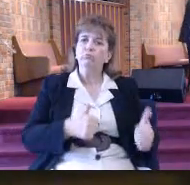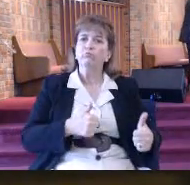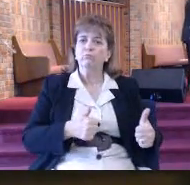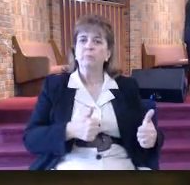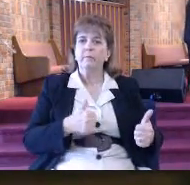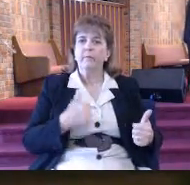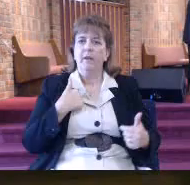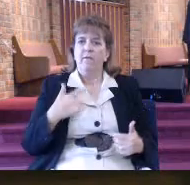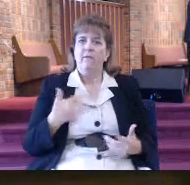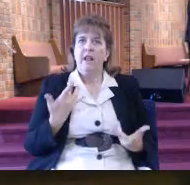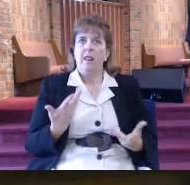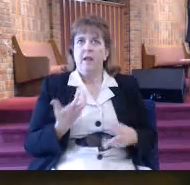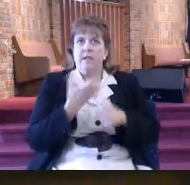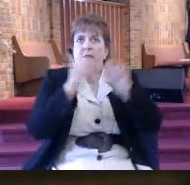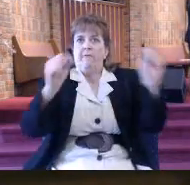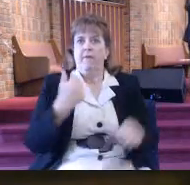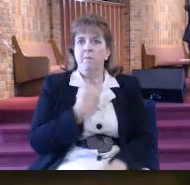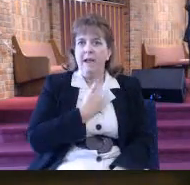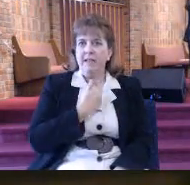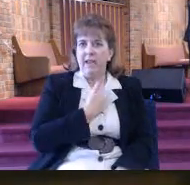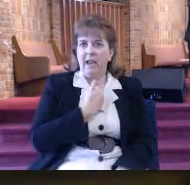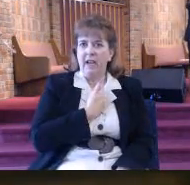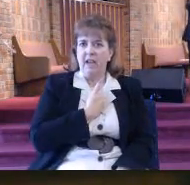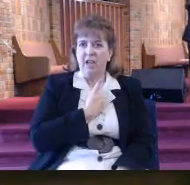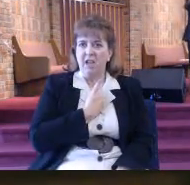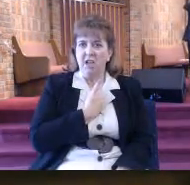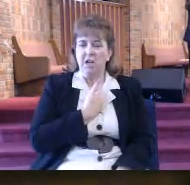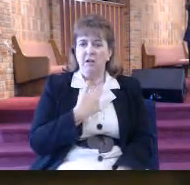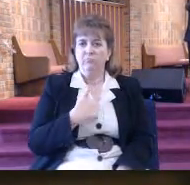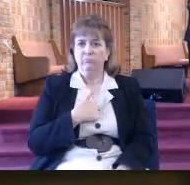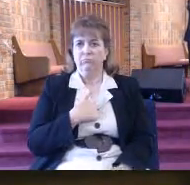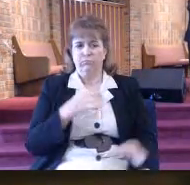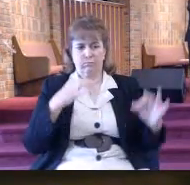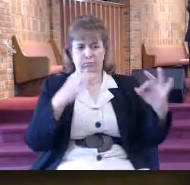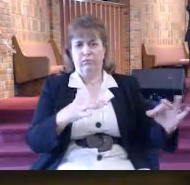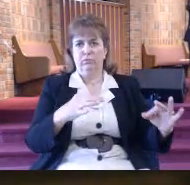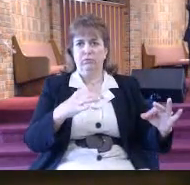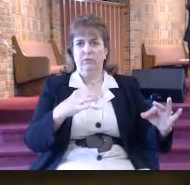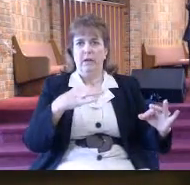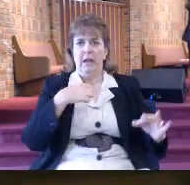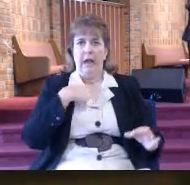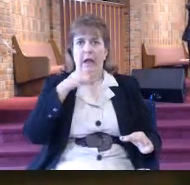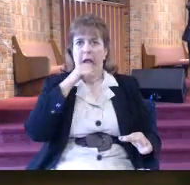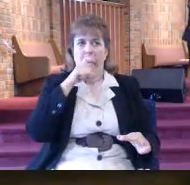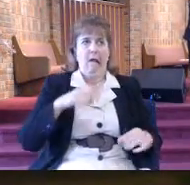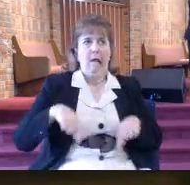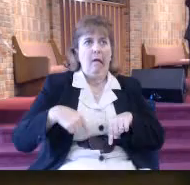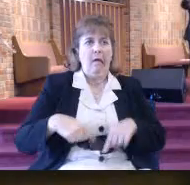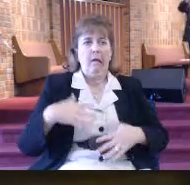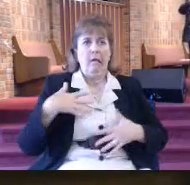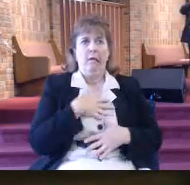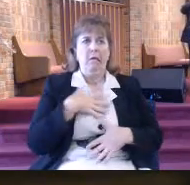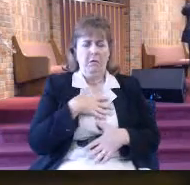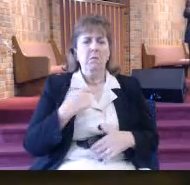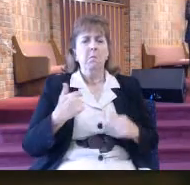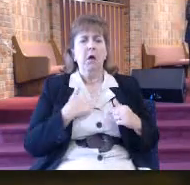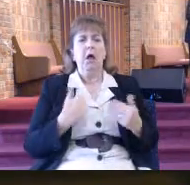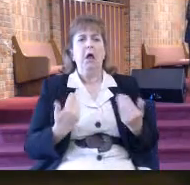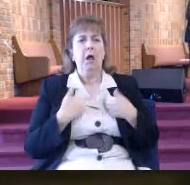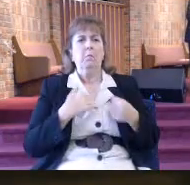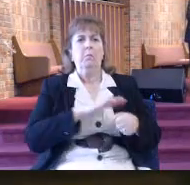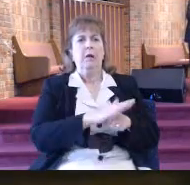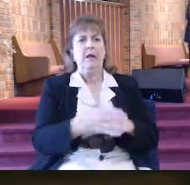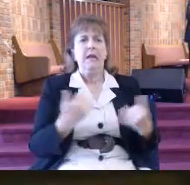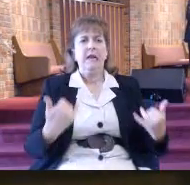the perspective of I've got it made, I'm not at risk anymore because I've got all this stuff.